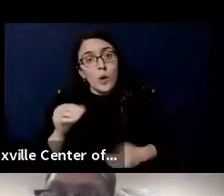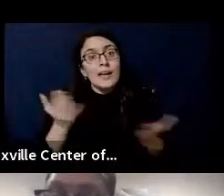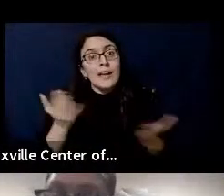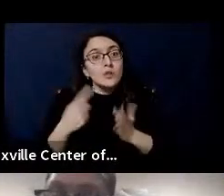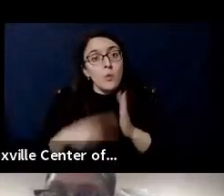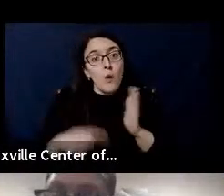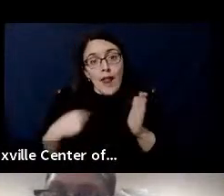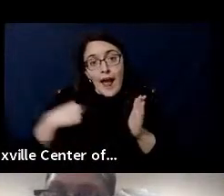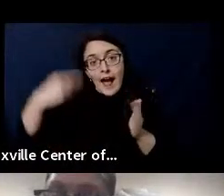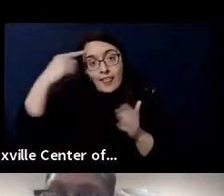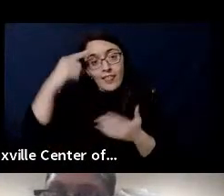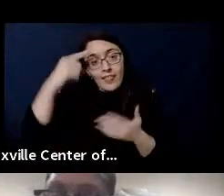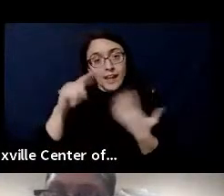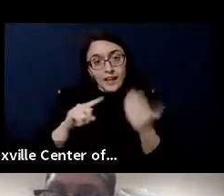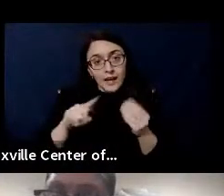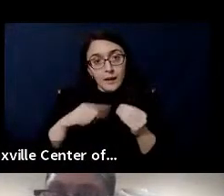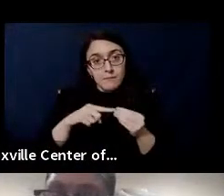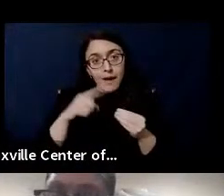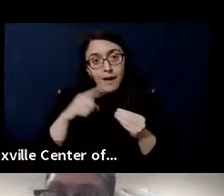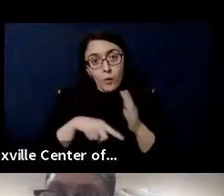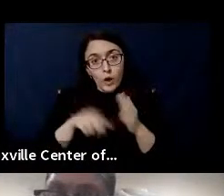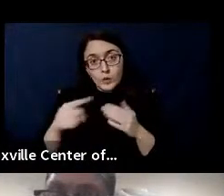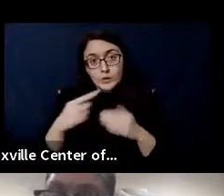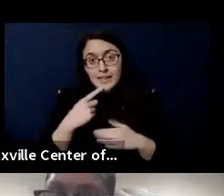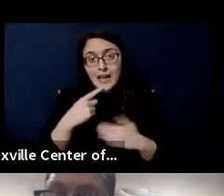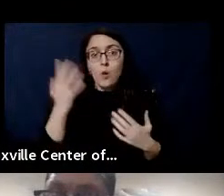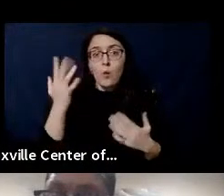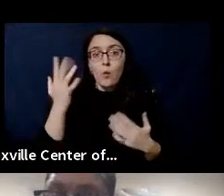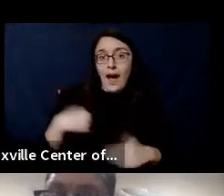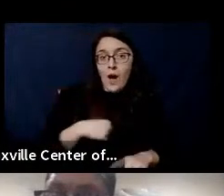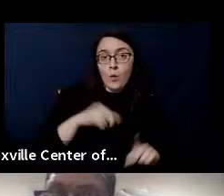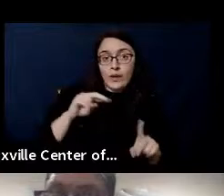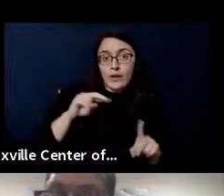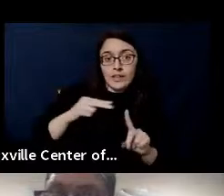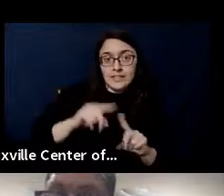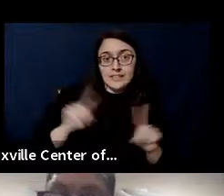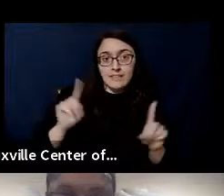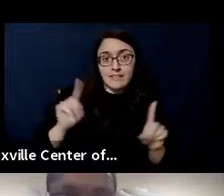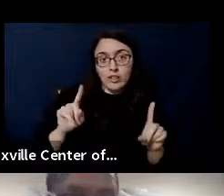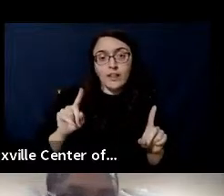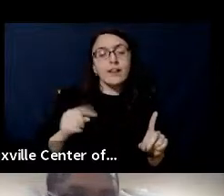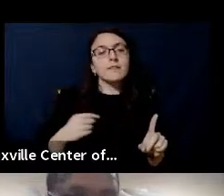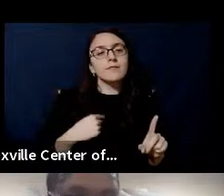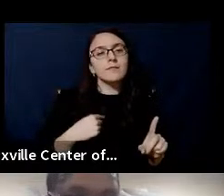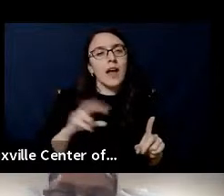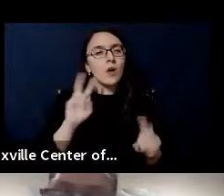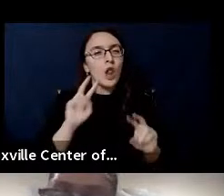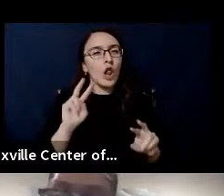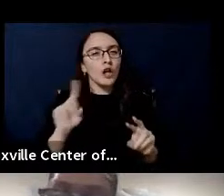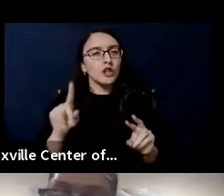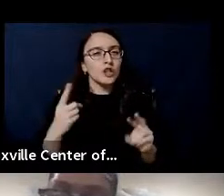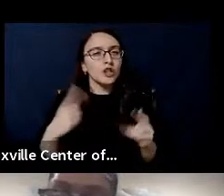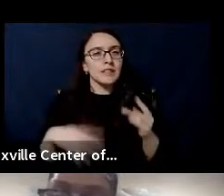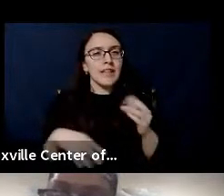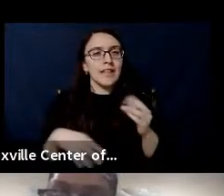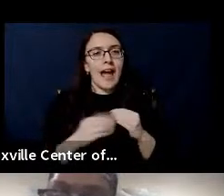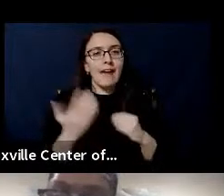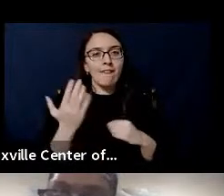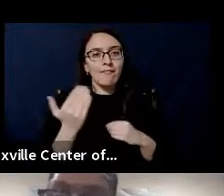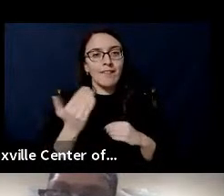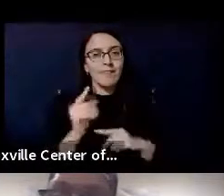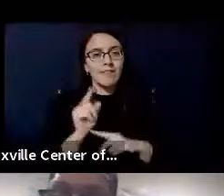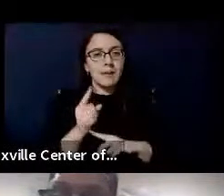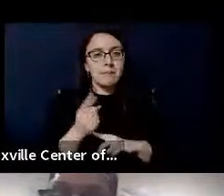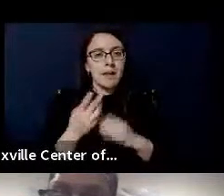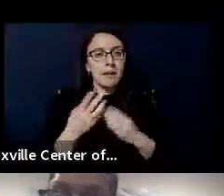here's the reason we may look at it a different way. So I was looking just to add a 15-minute public forum